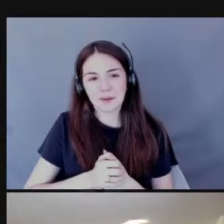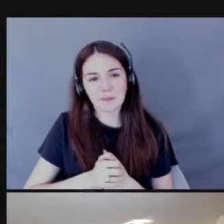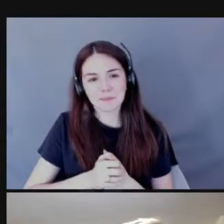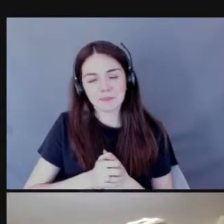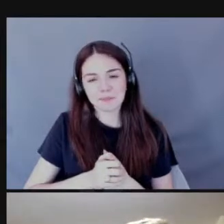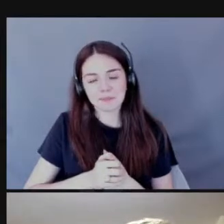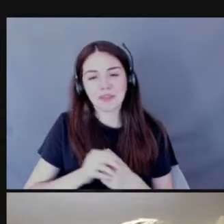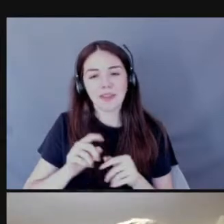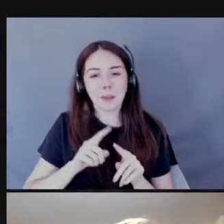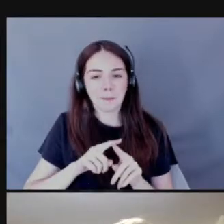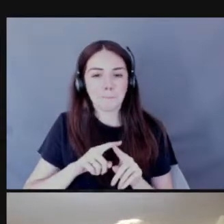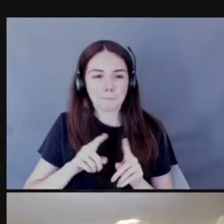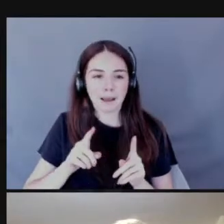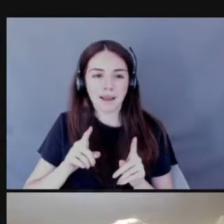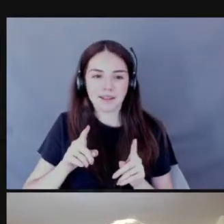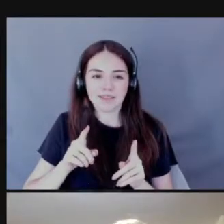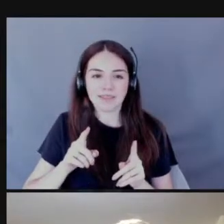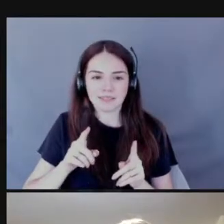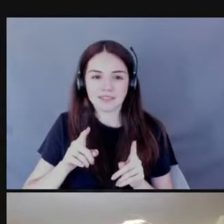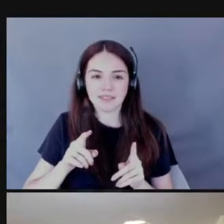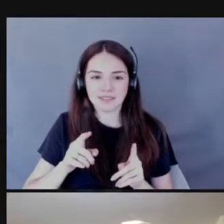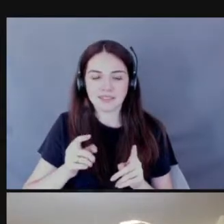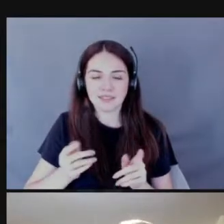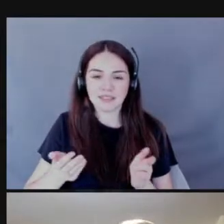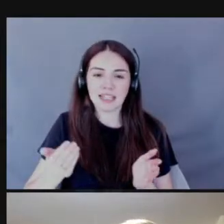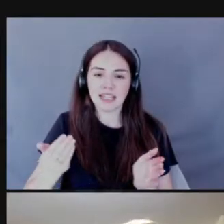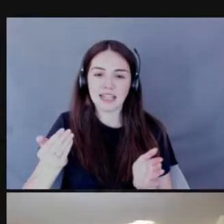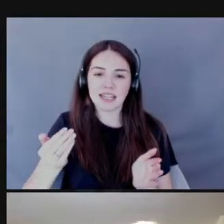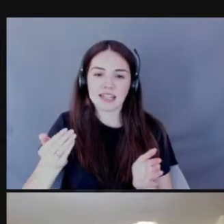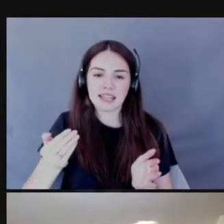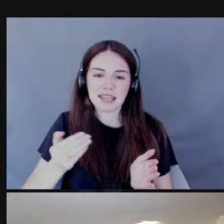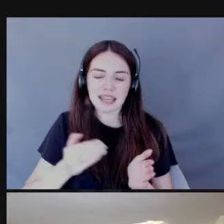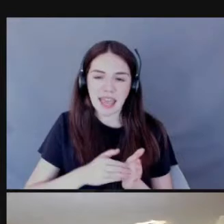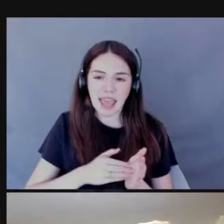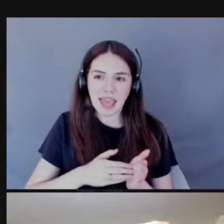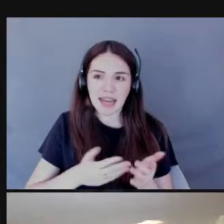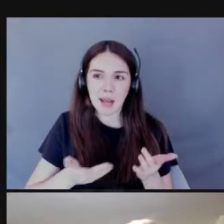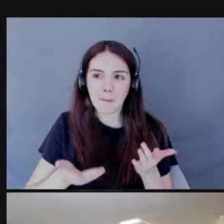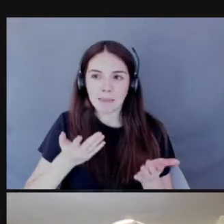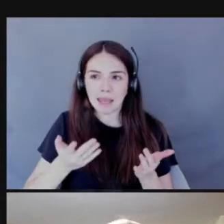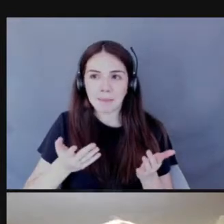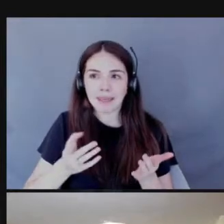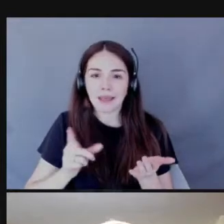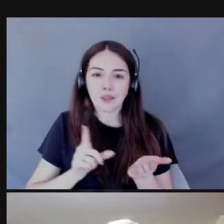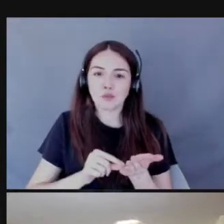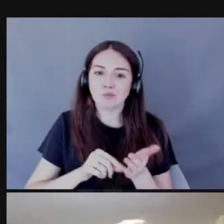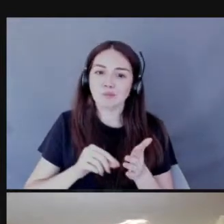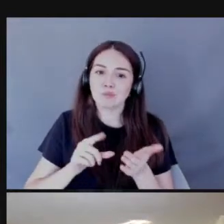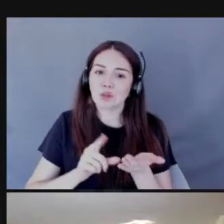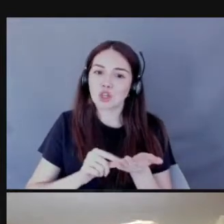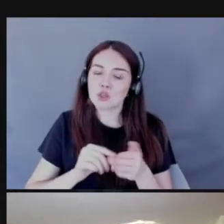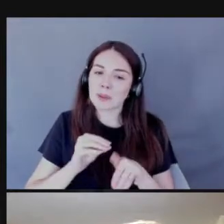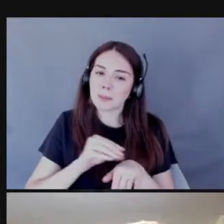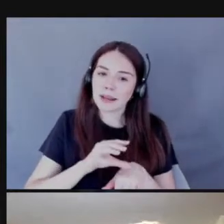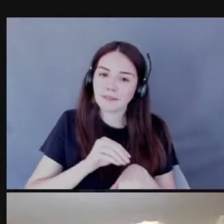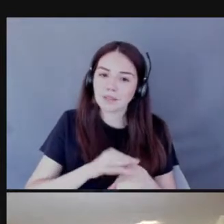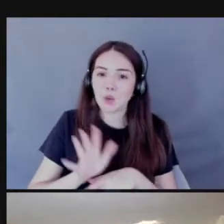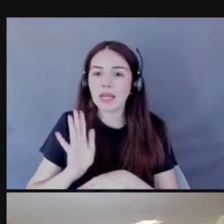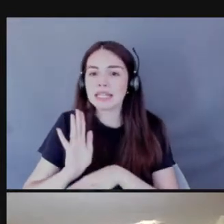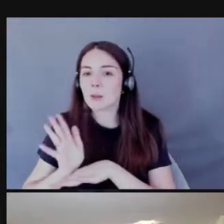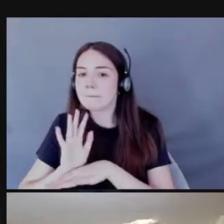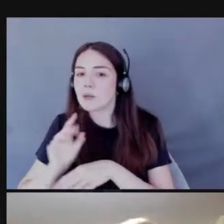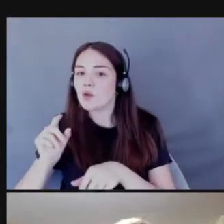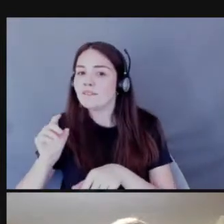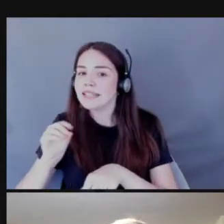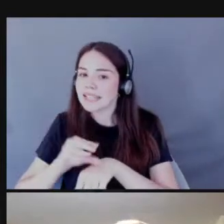But again, like everything else, and maybe under the influence of the media like Jaws and Piranha and some of these other films,